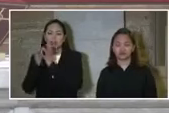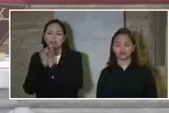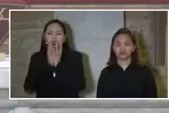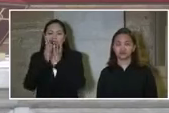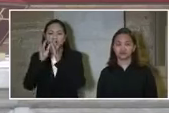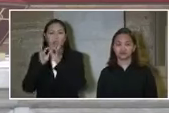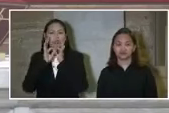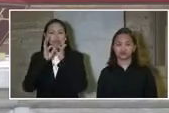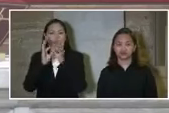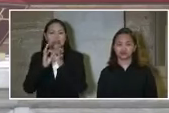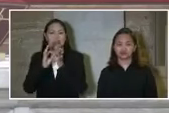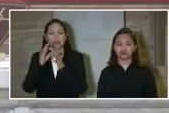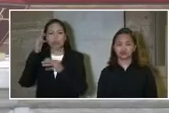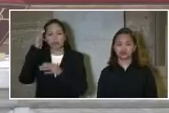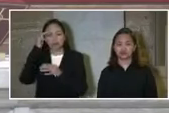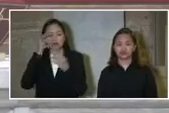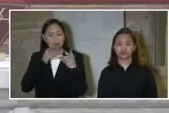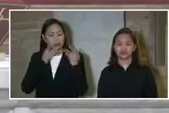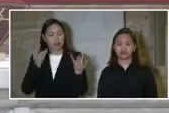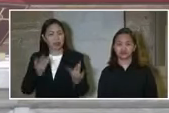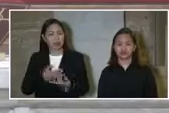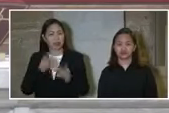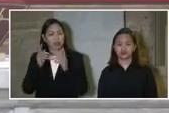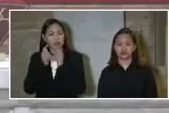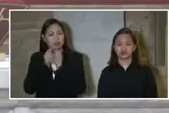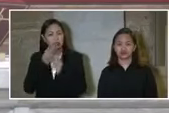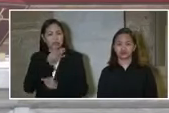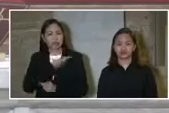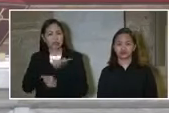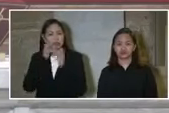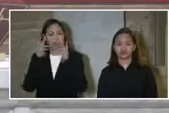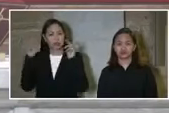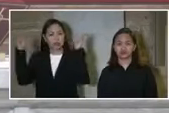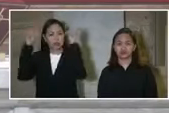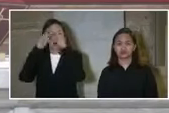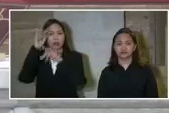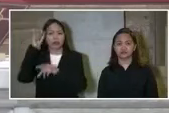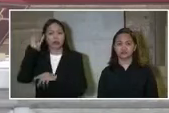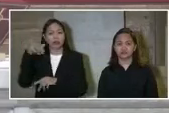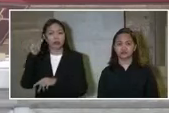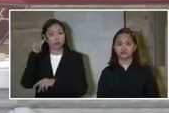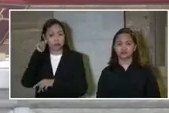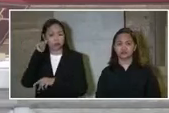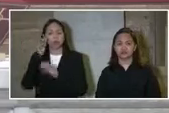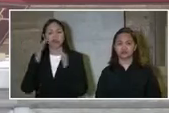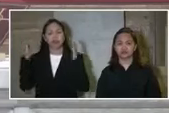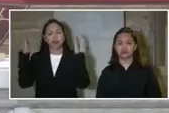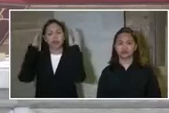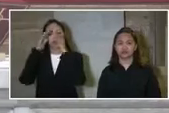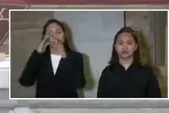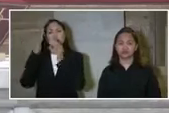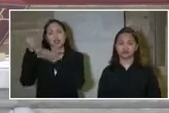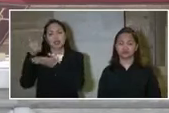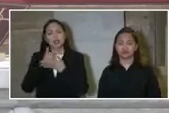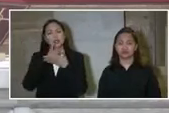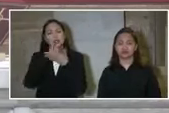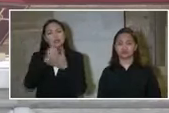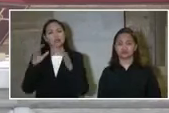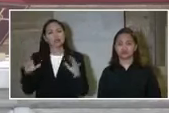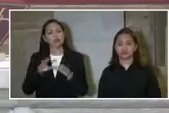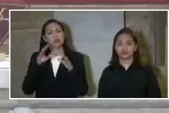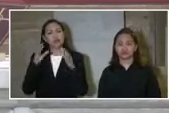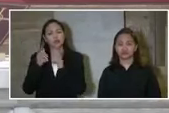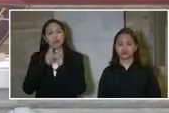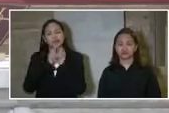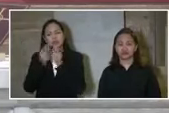heart, together with Francis our Pope and Jose our Bishop. Help us to work together for the coming